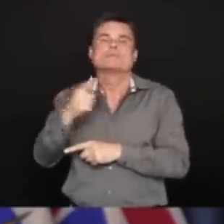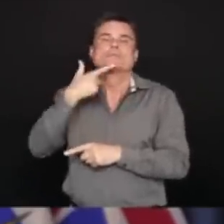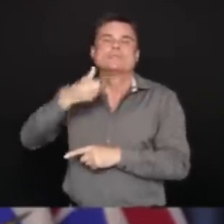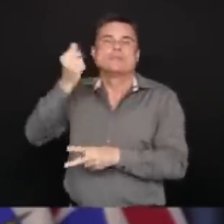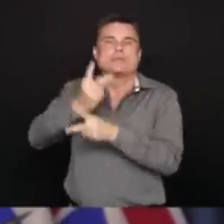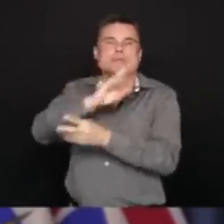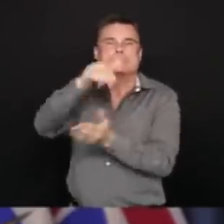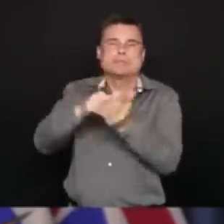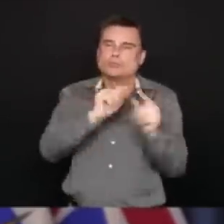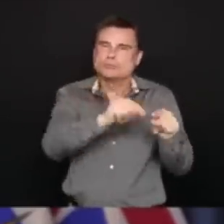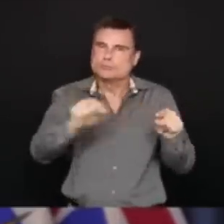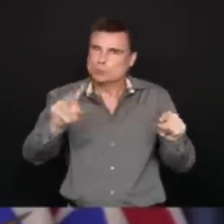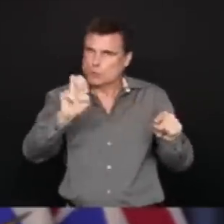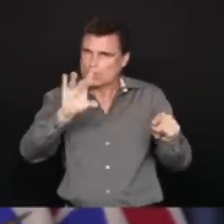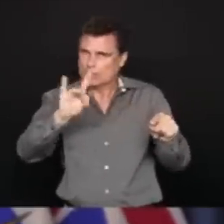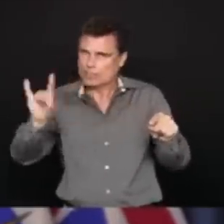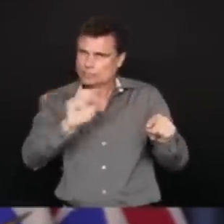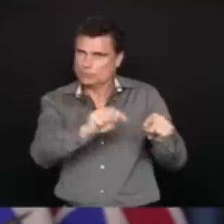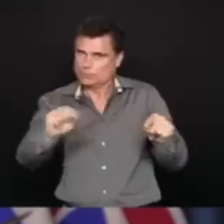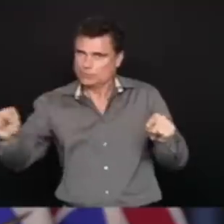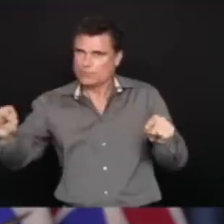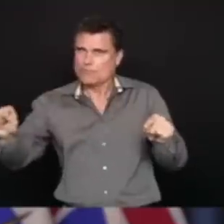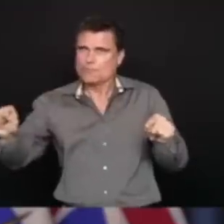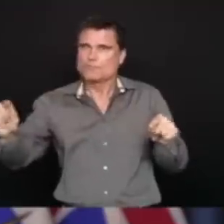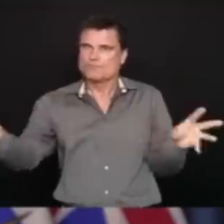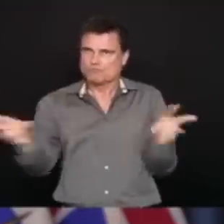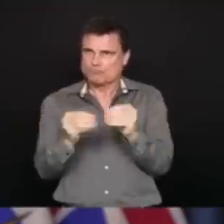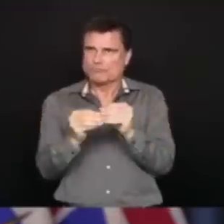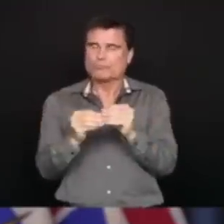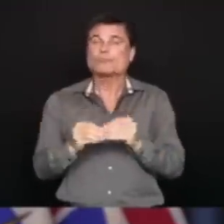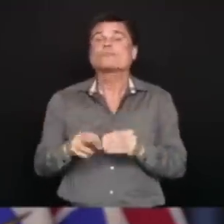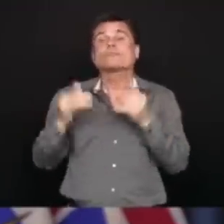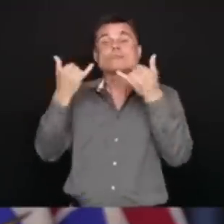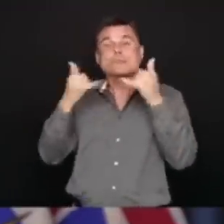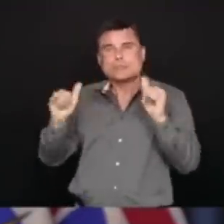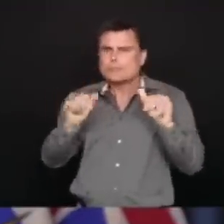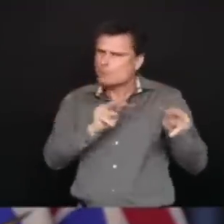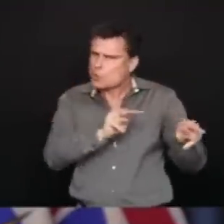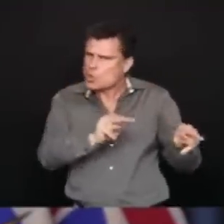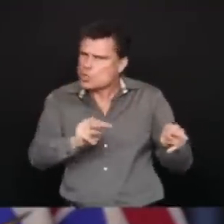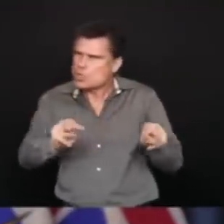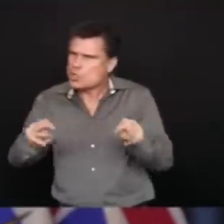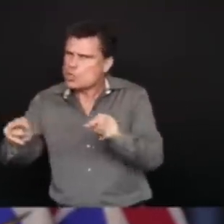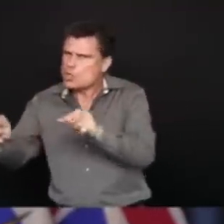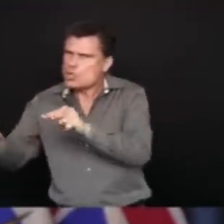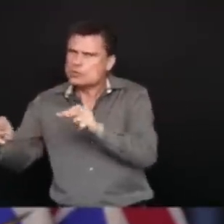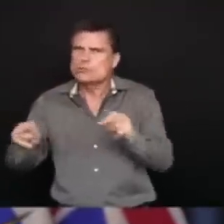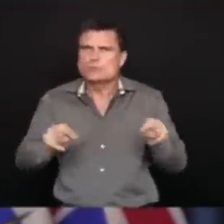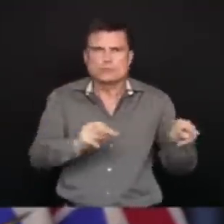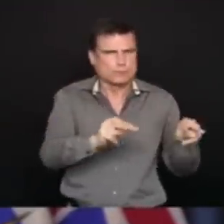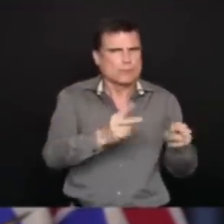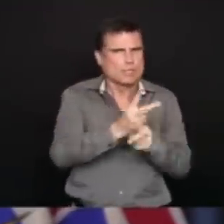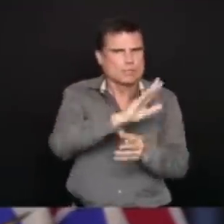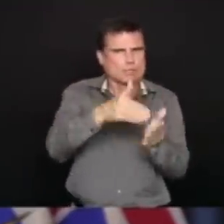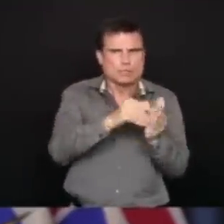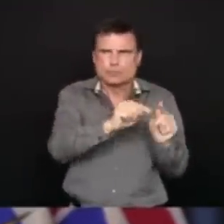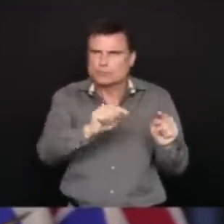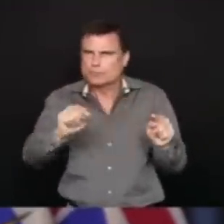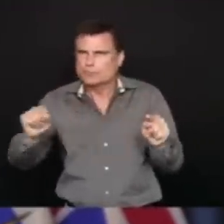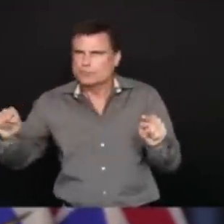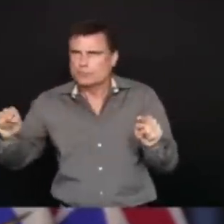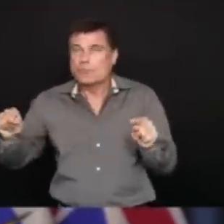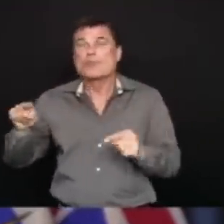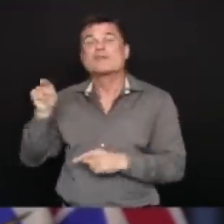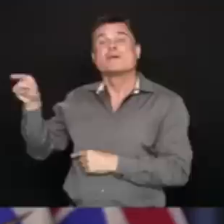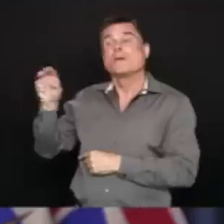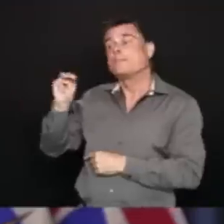aware, at correctional facilities, including the Mission Federal Correctional Facility, where we are now up to 70